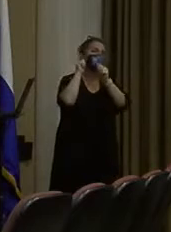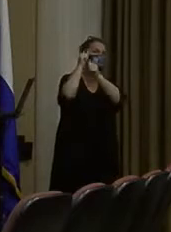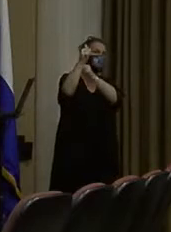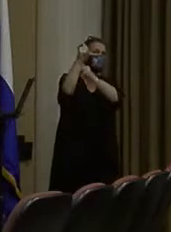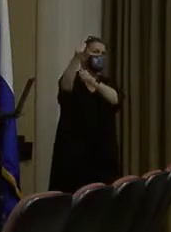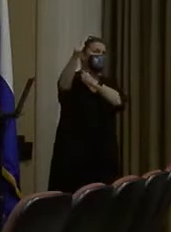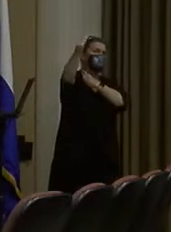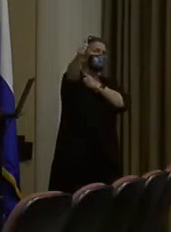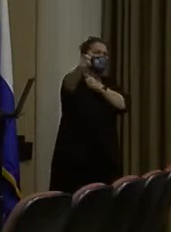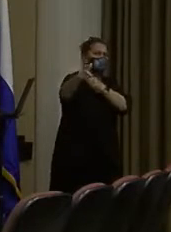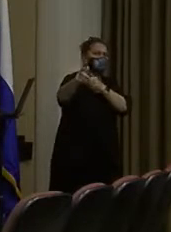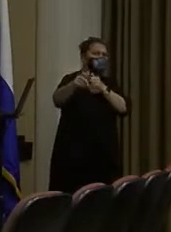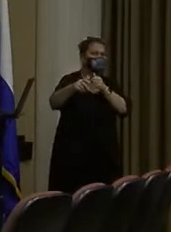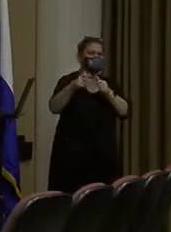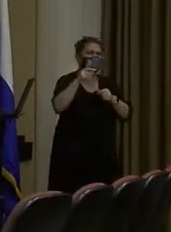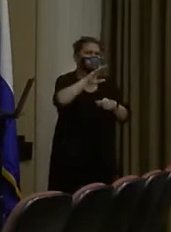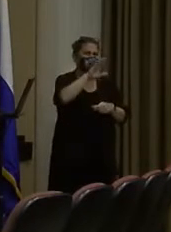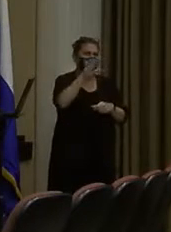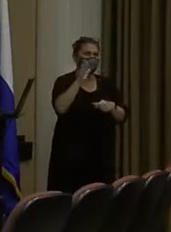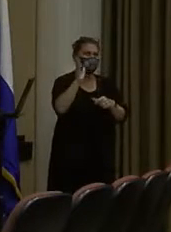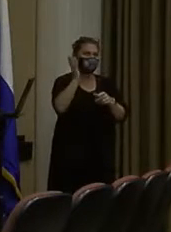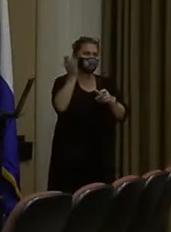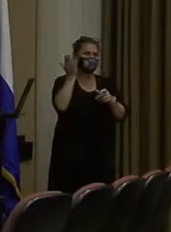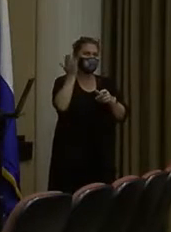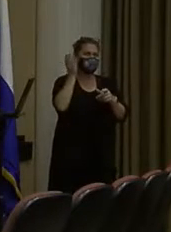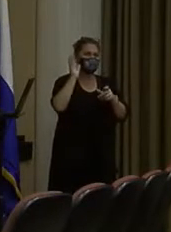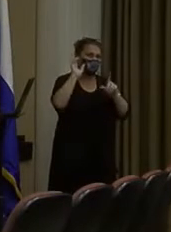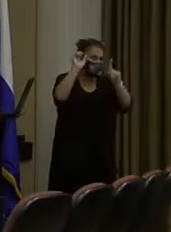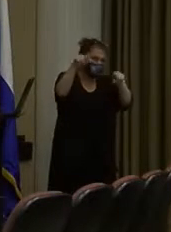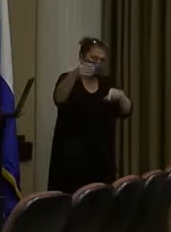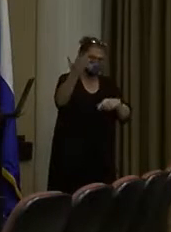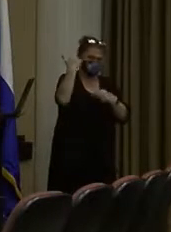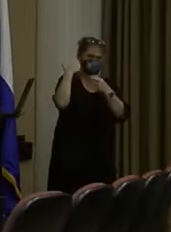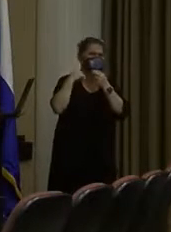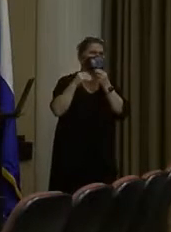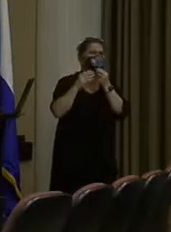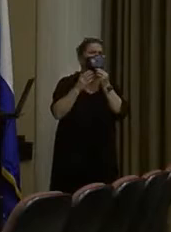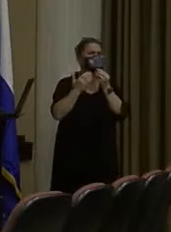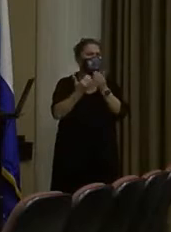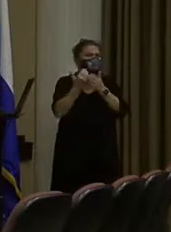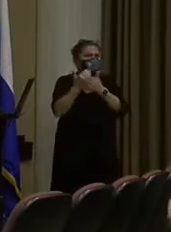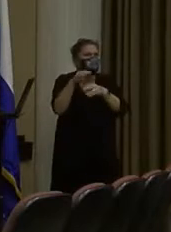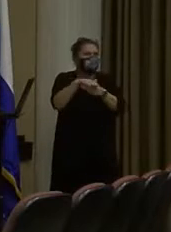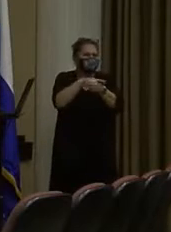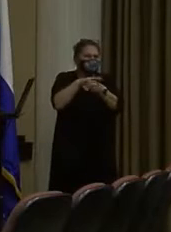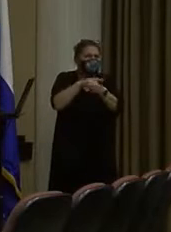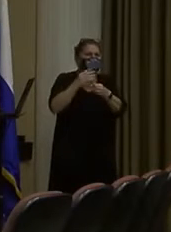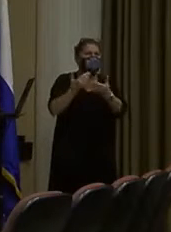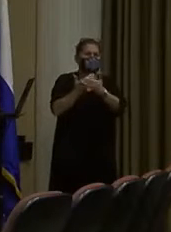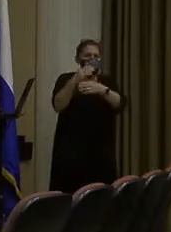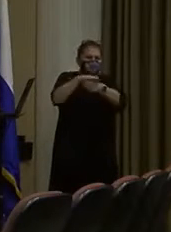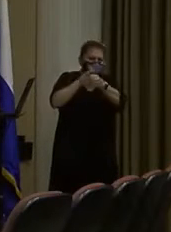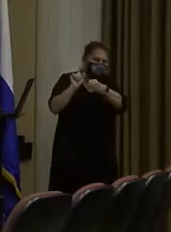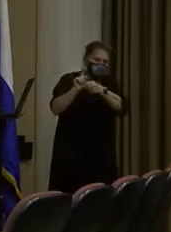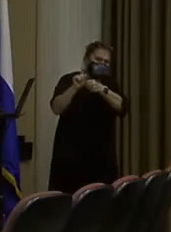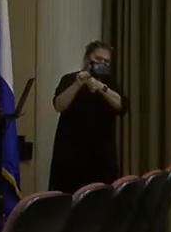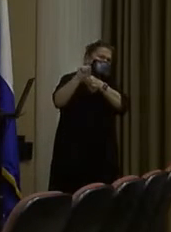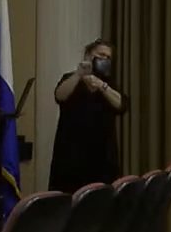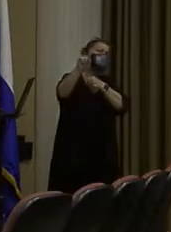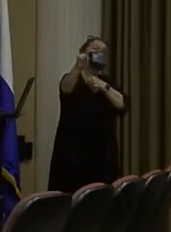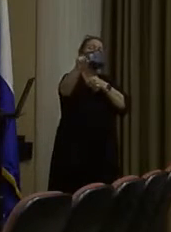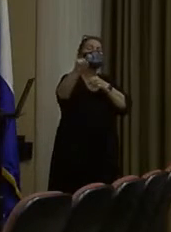ever ventured in Peconic Park. Well, we've never ventured there, but anyway, you get the drift. So we go to